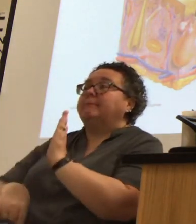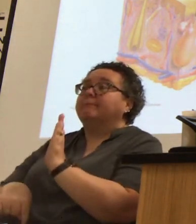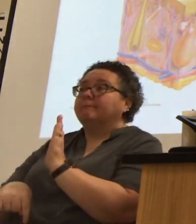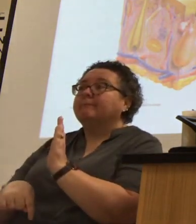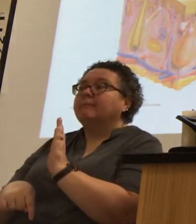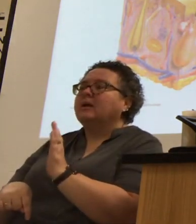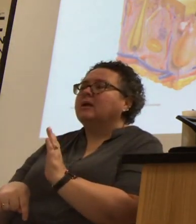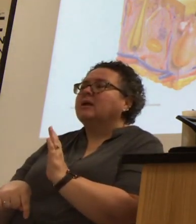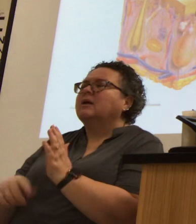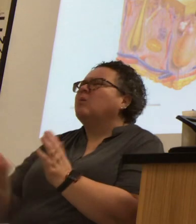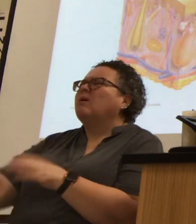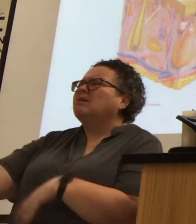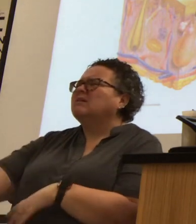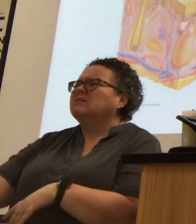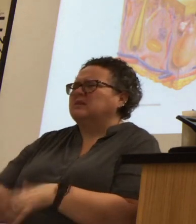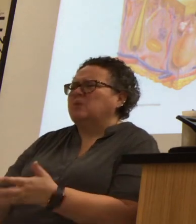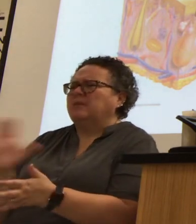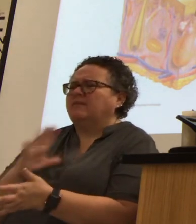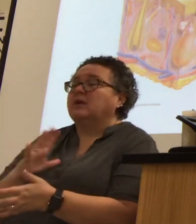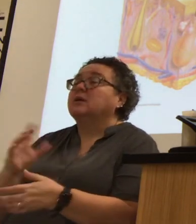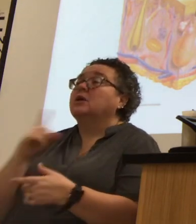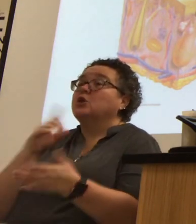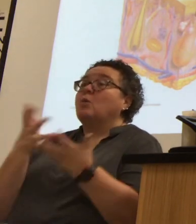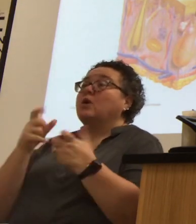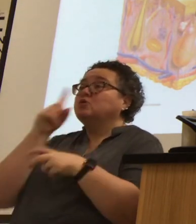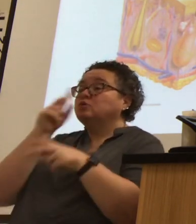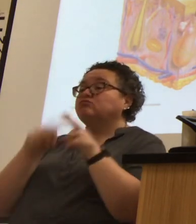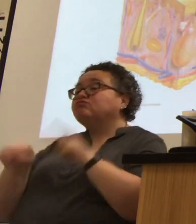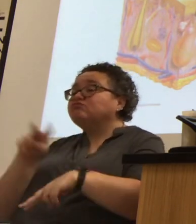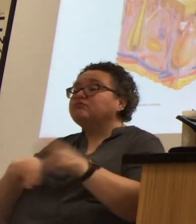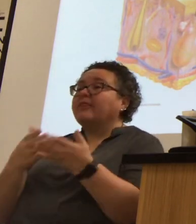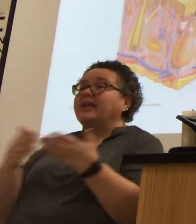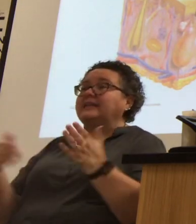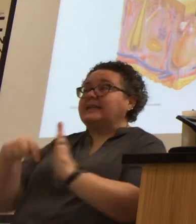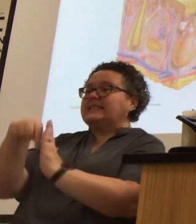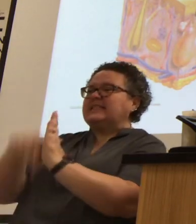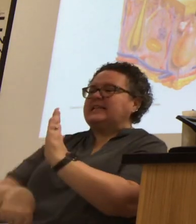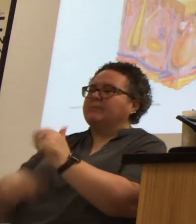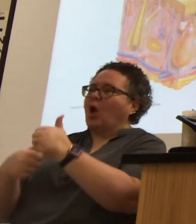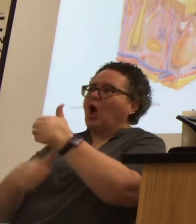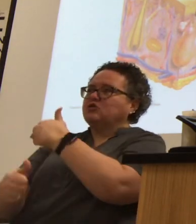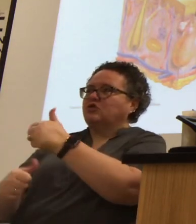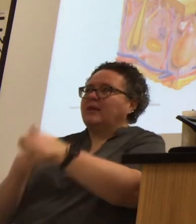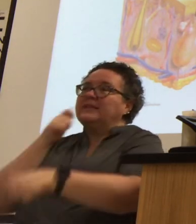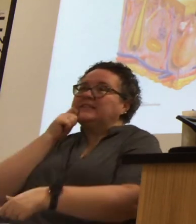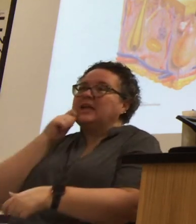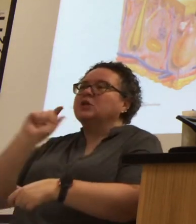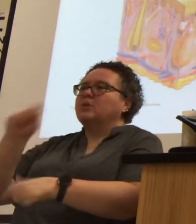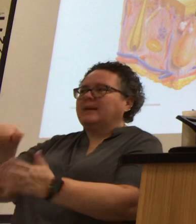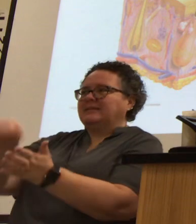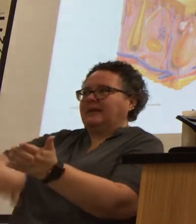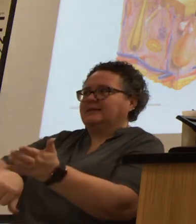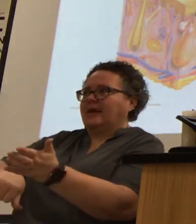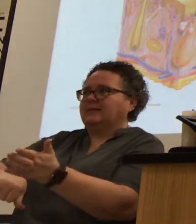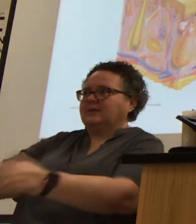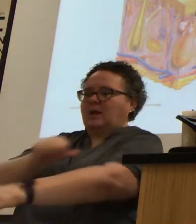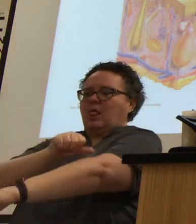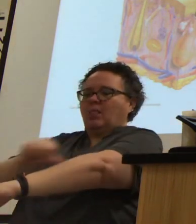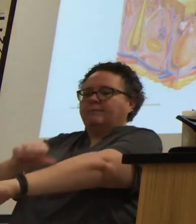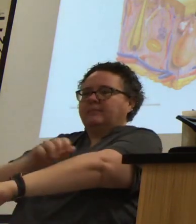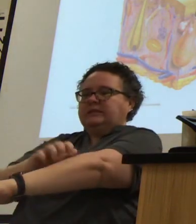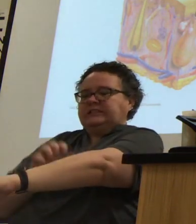to examine things that are deep underneath the skin. You have to dissect.